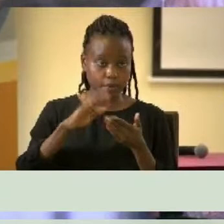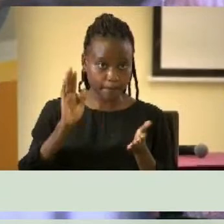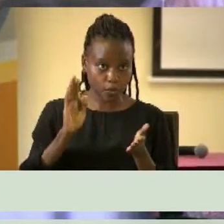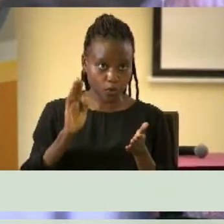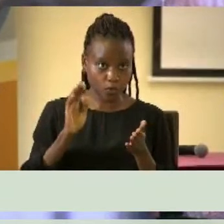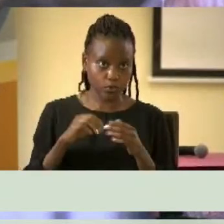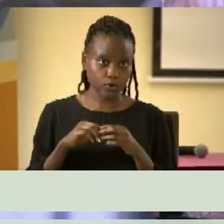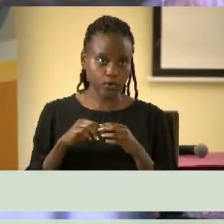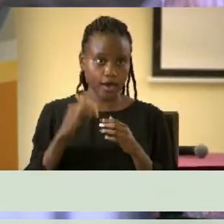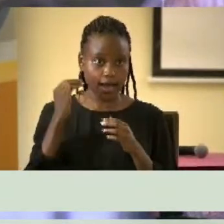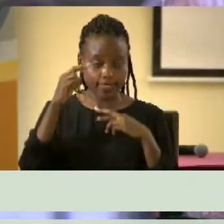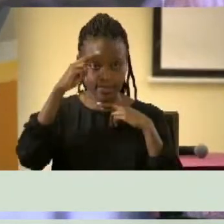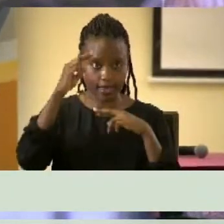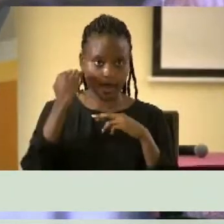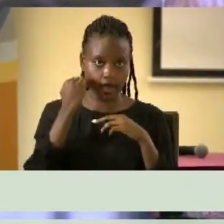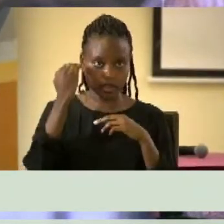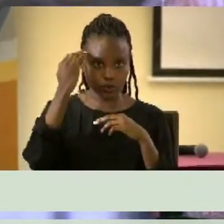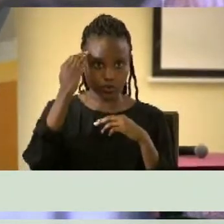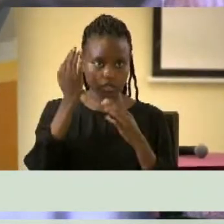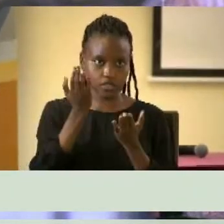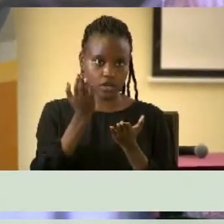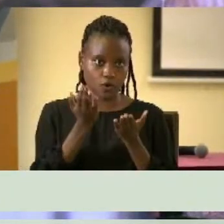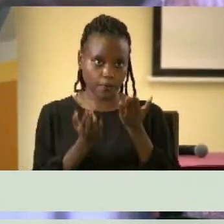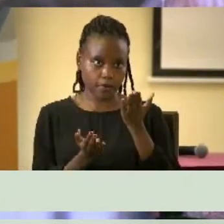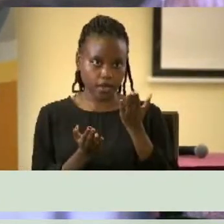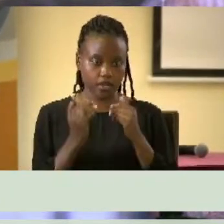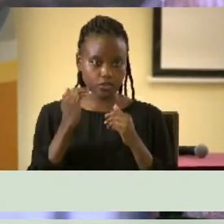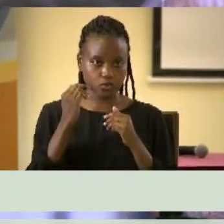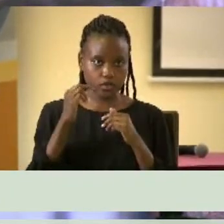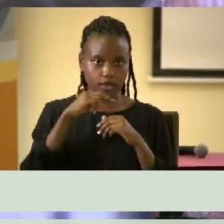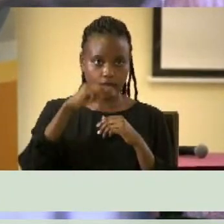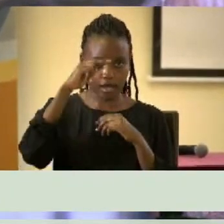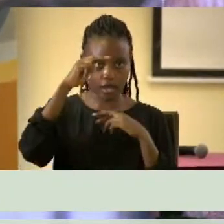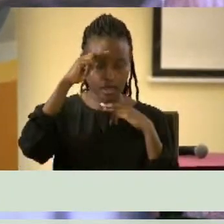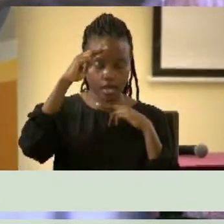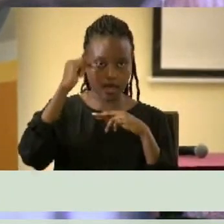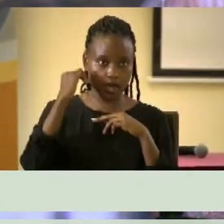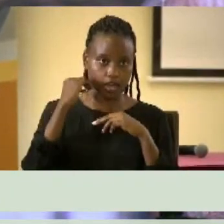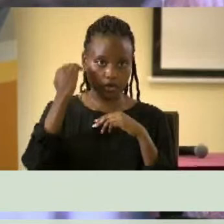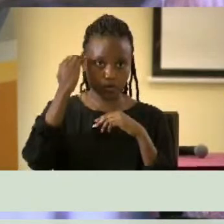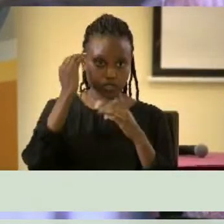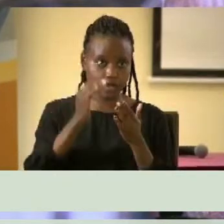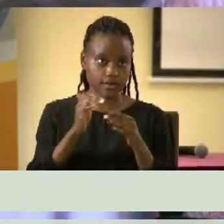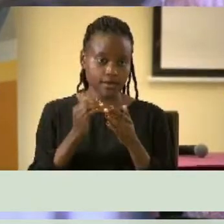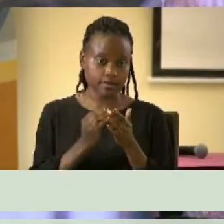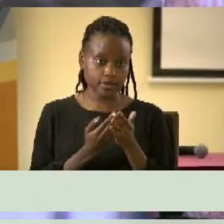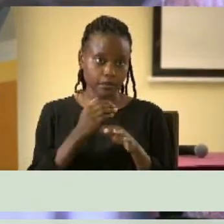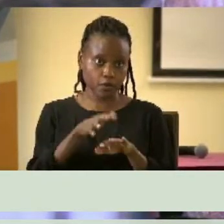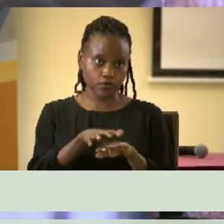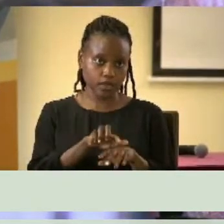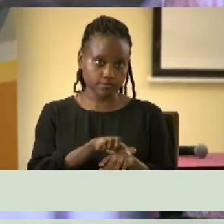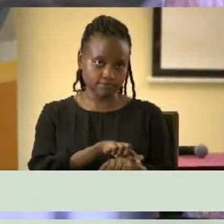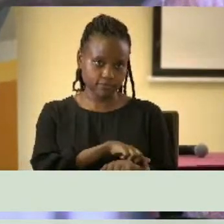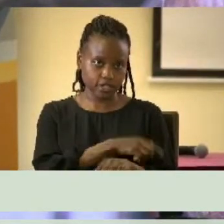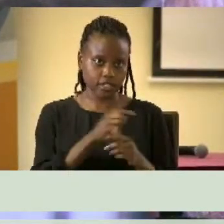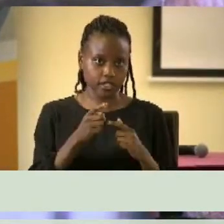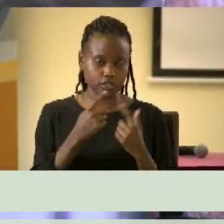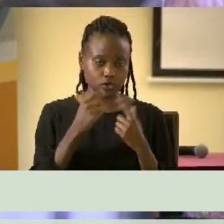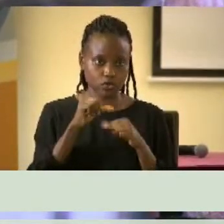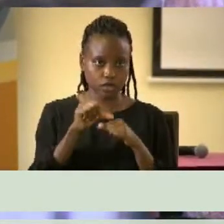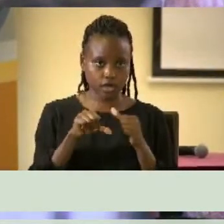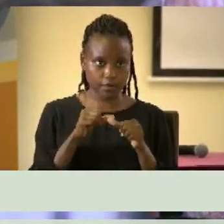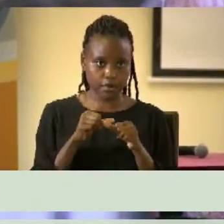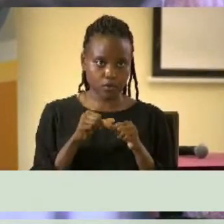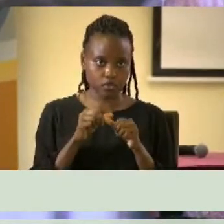magistracy level compared to the High Court level. Some of the delays that you're talking about are just as a result